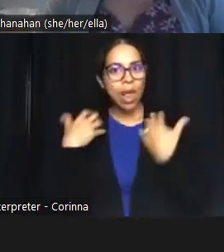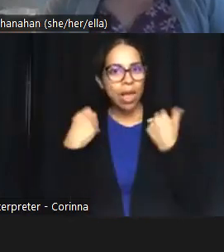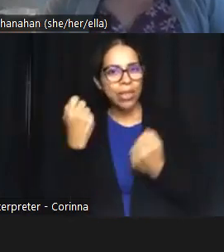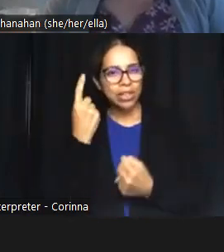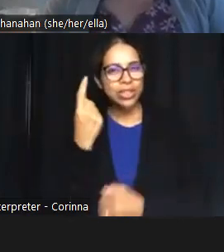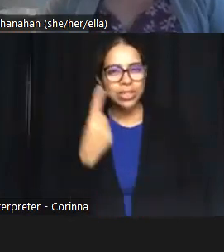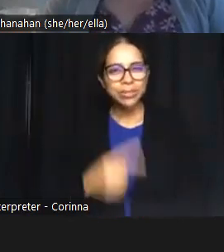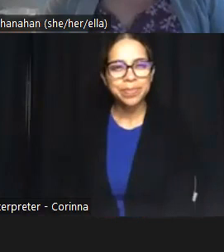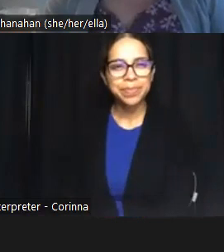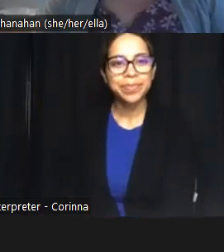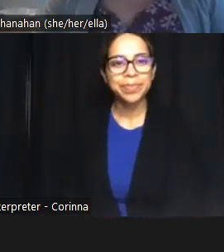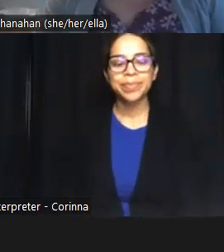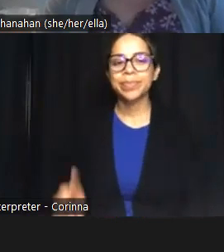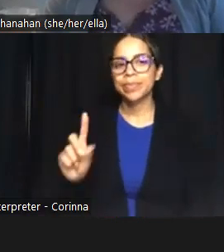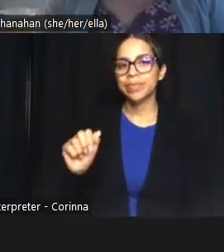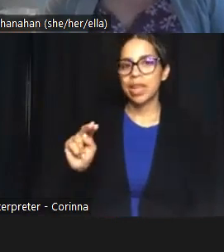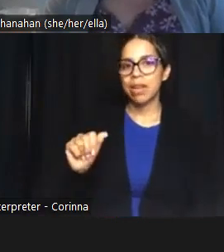Thank you. I think